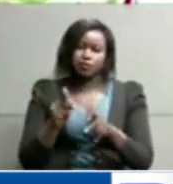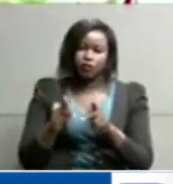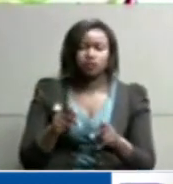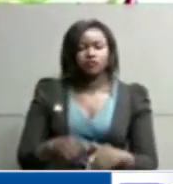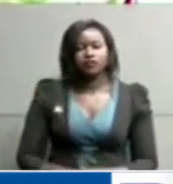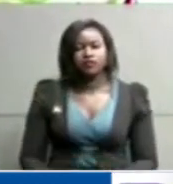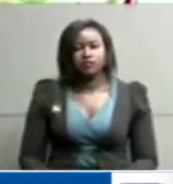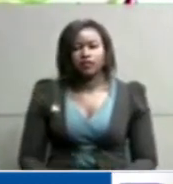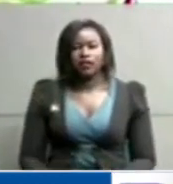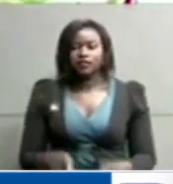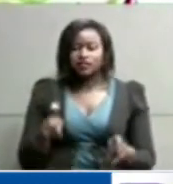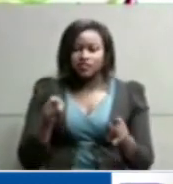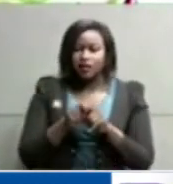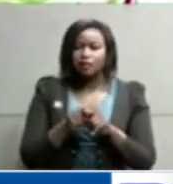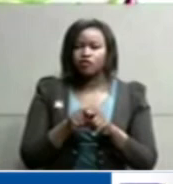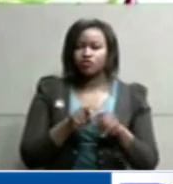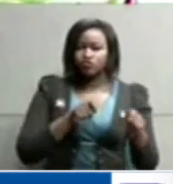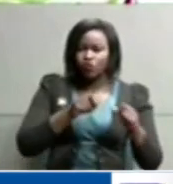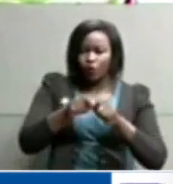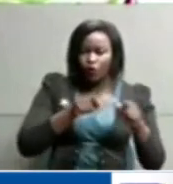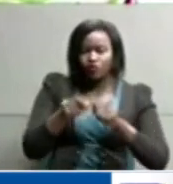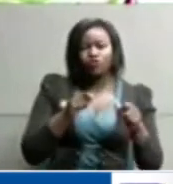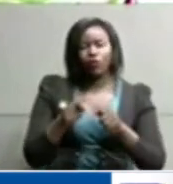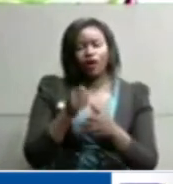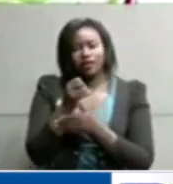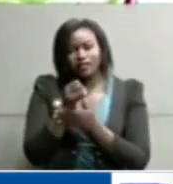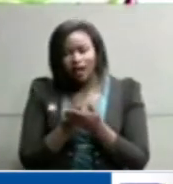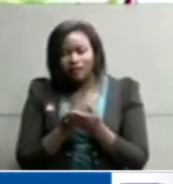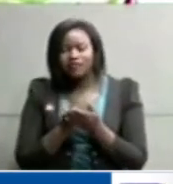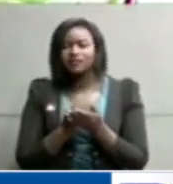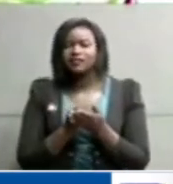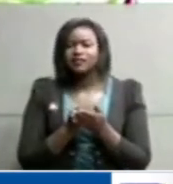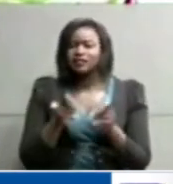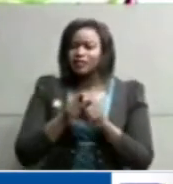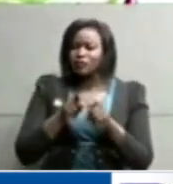okulwanyisa sirimu, okulwanyisa Ebola,